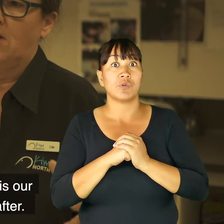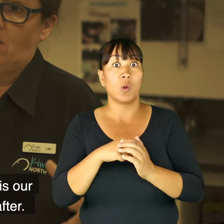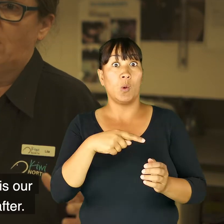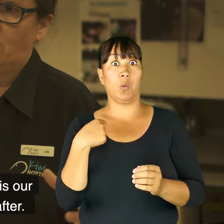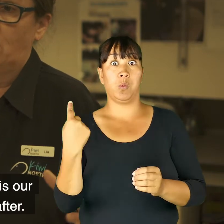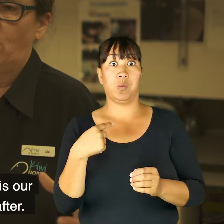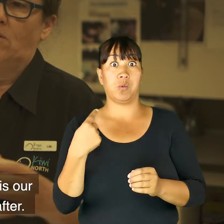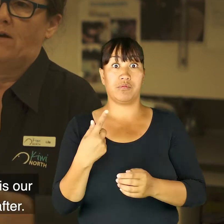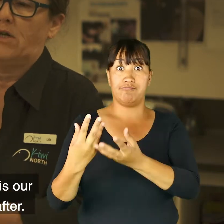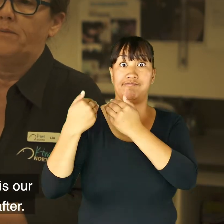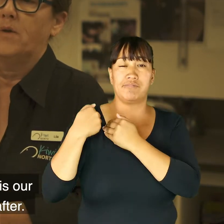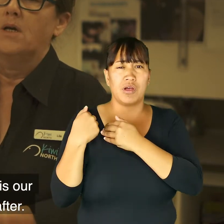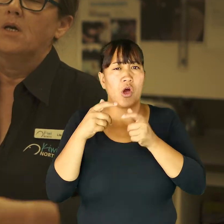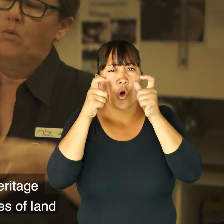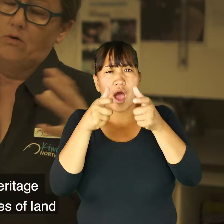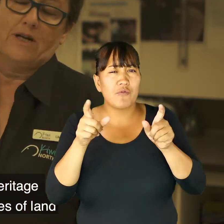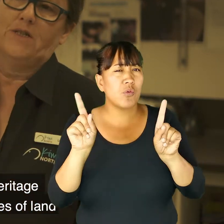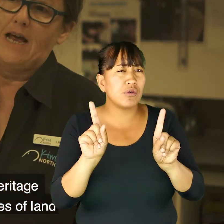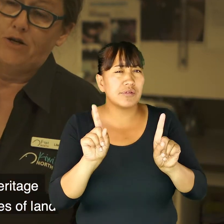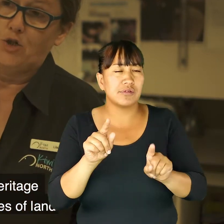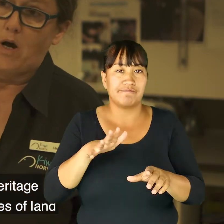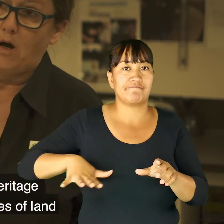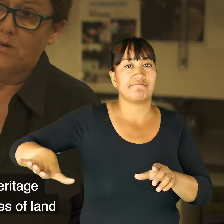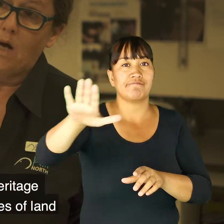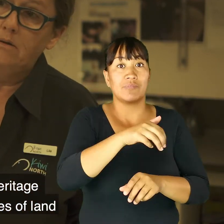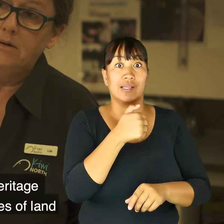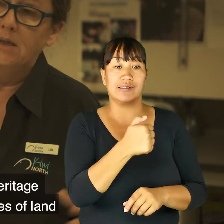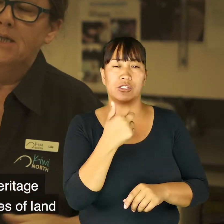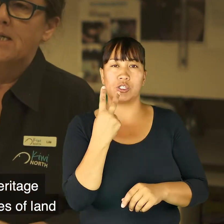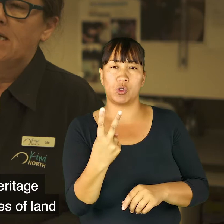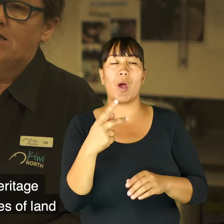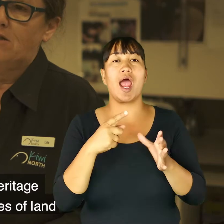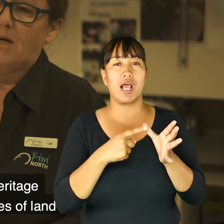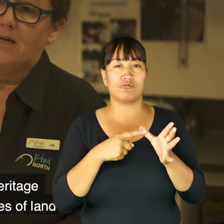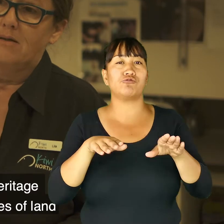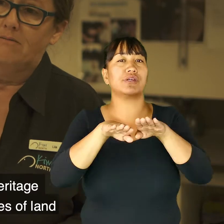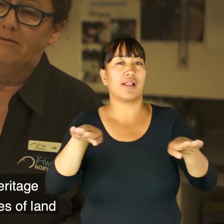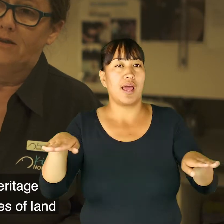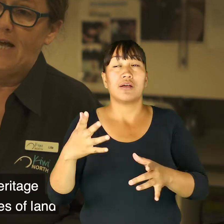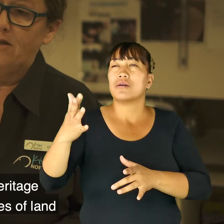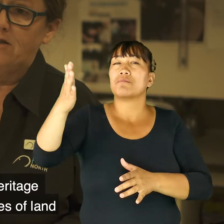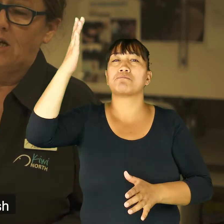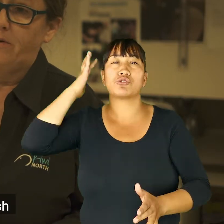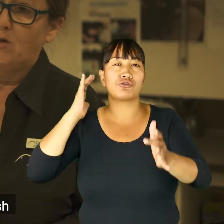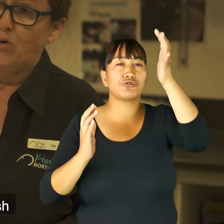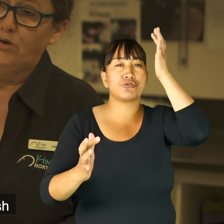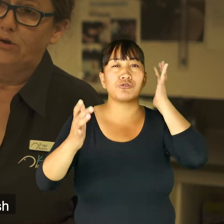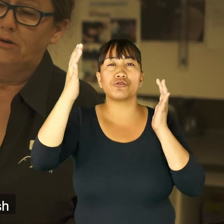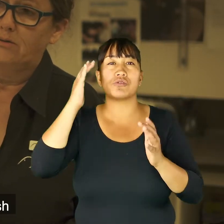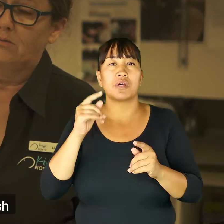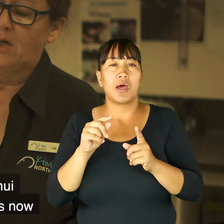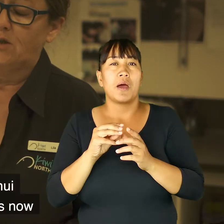is our kiwi that we look after. We look after the heritage park as well, 62 acres of land, including